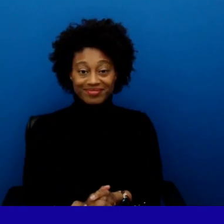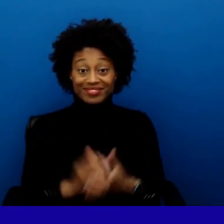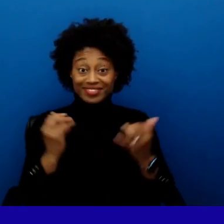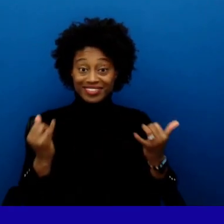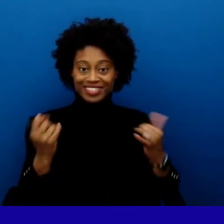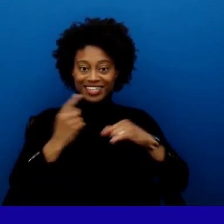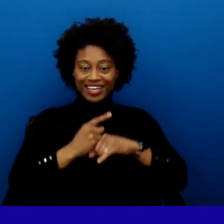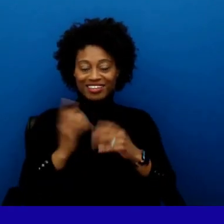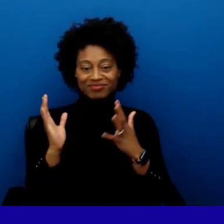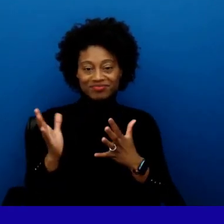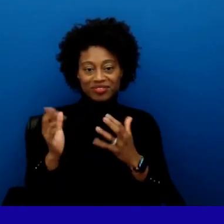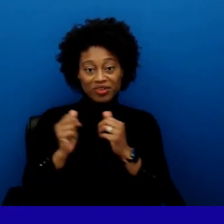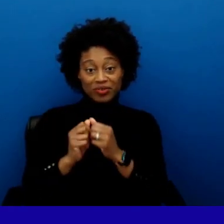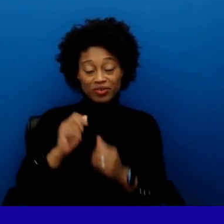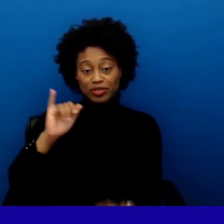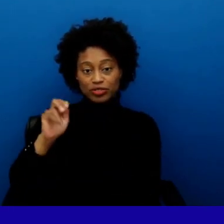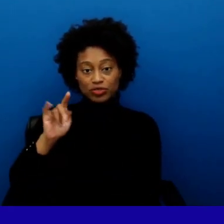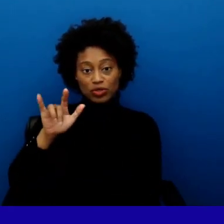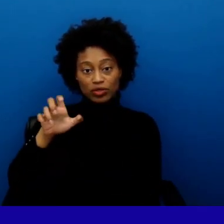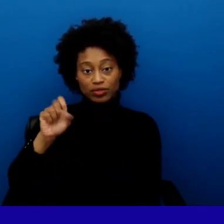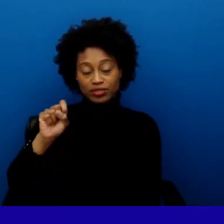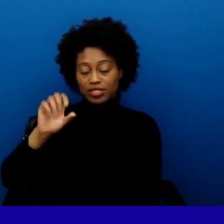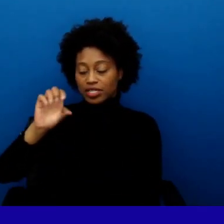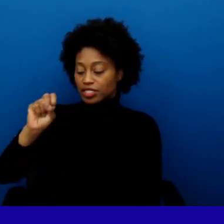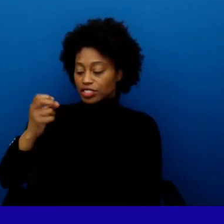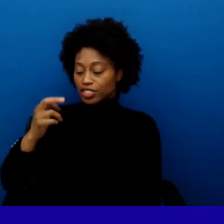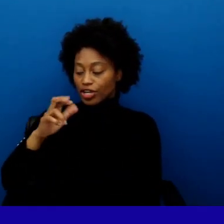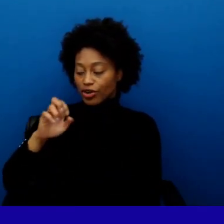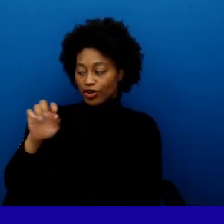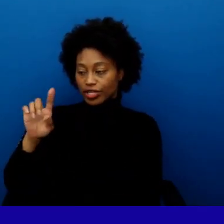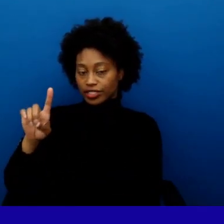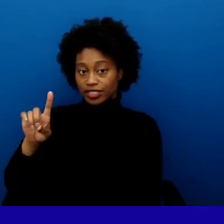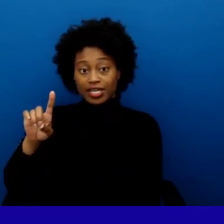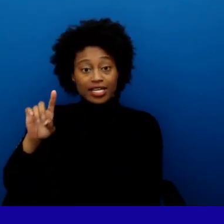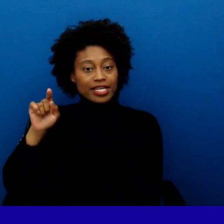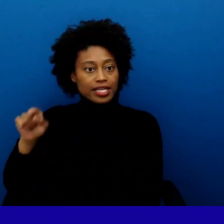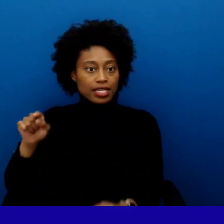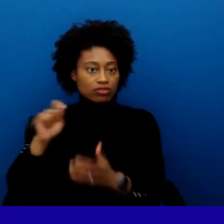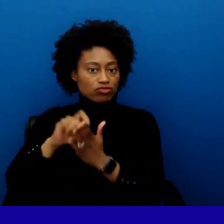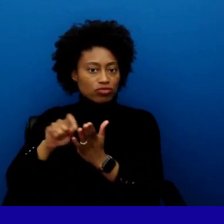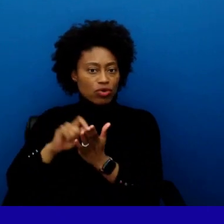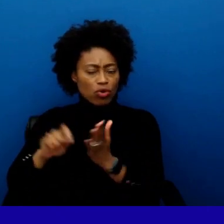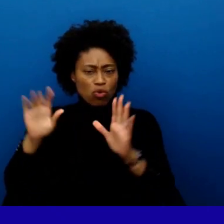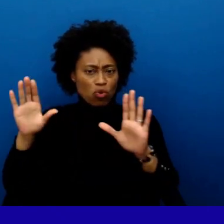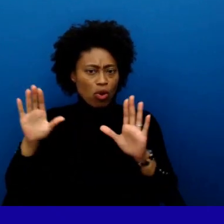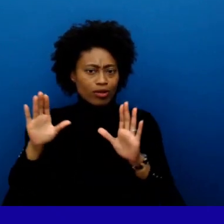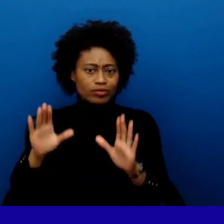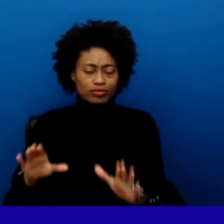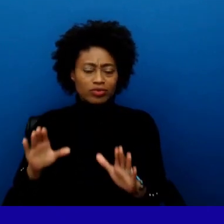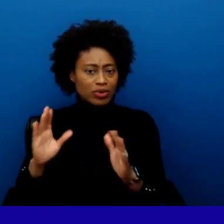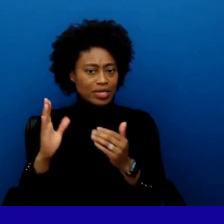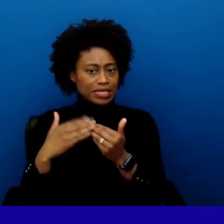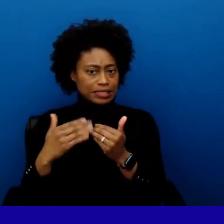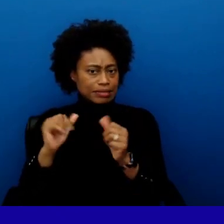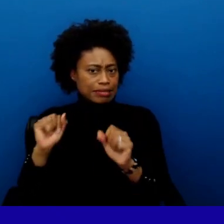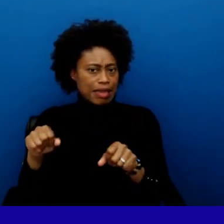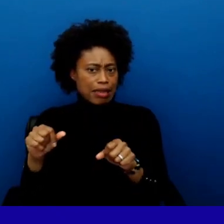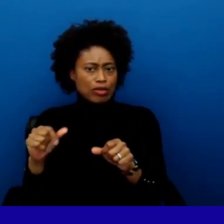I'm speaking with Jules Sherred, who has written a wonderful, easy to